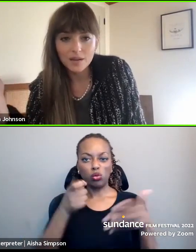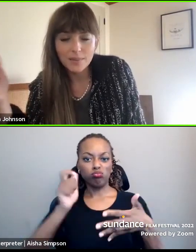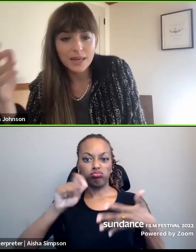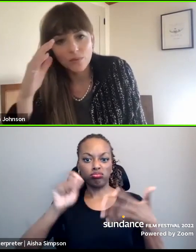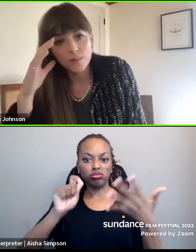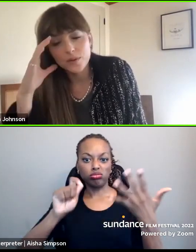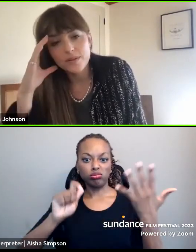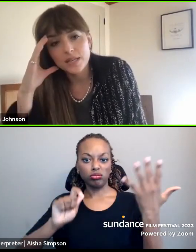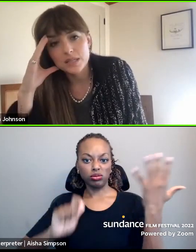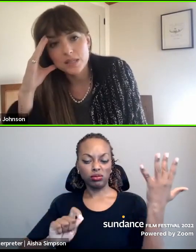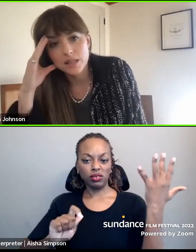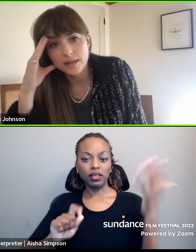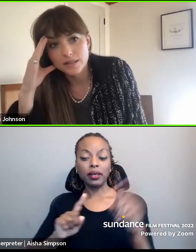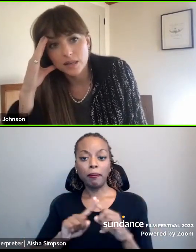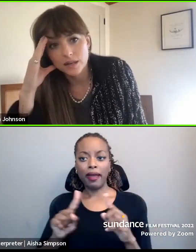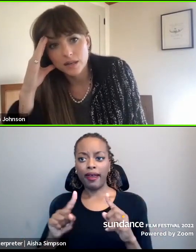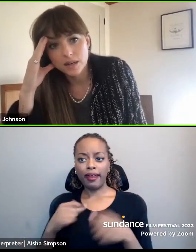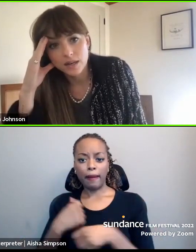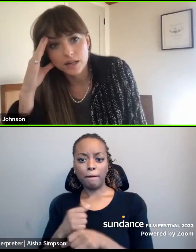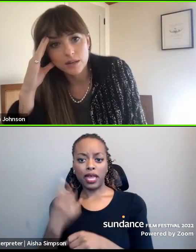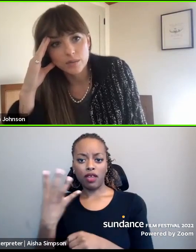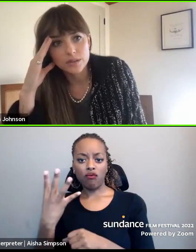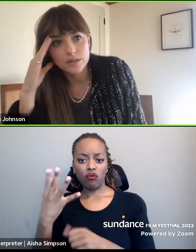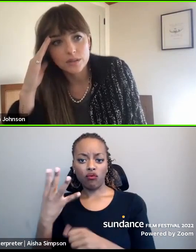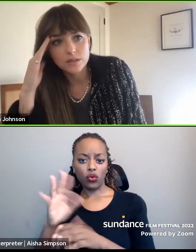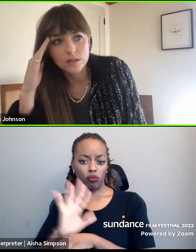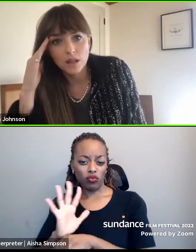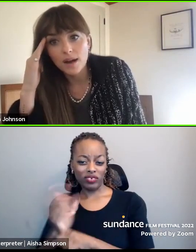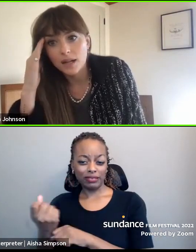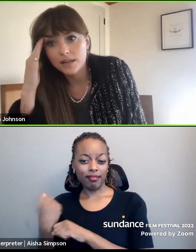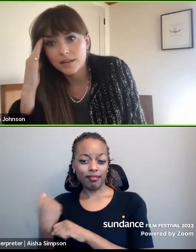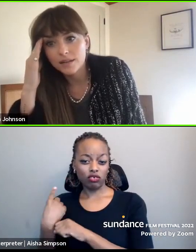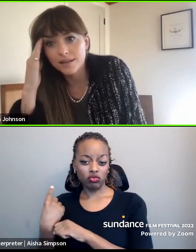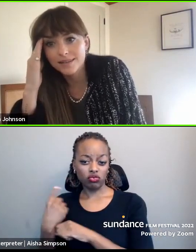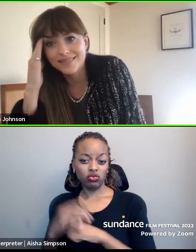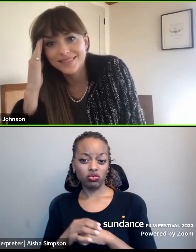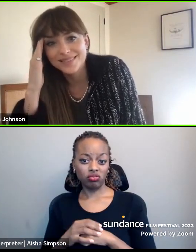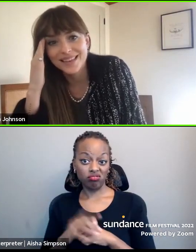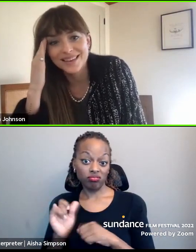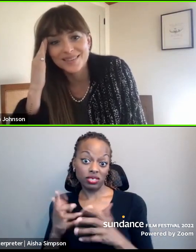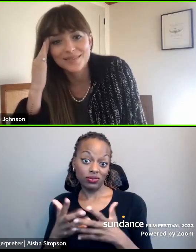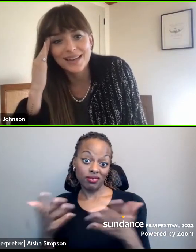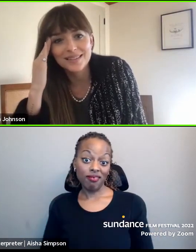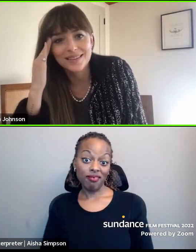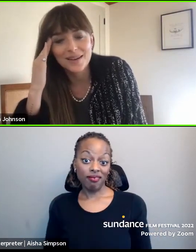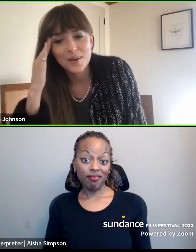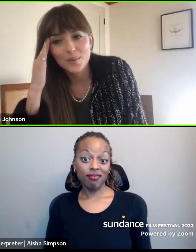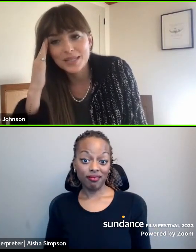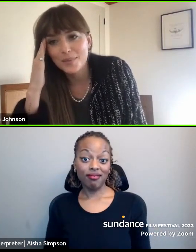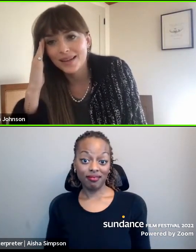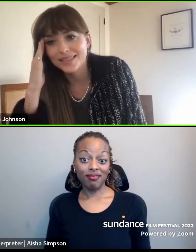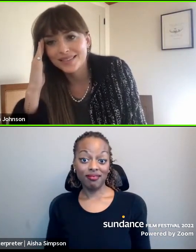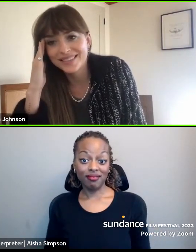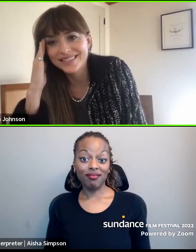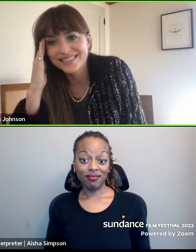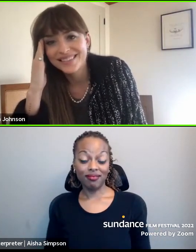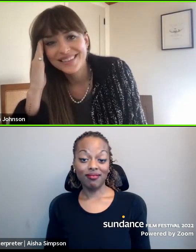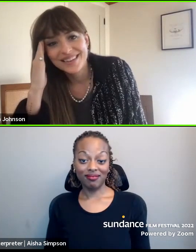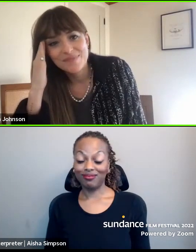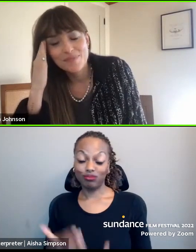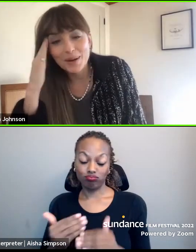then I made 4 movies last year, and it was a lot. It was like way too